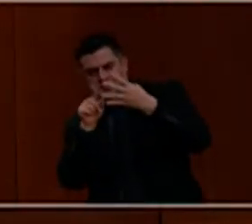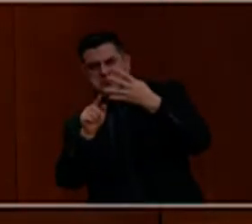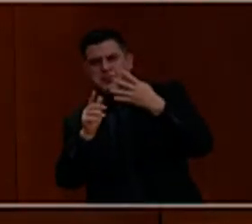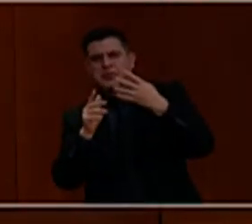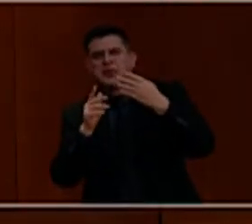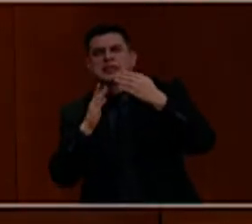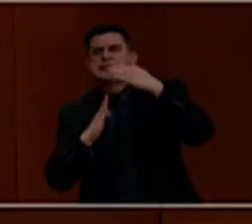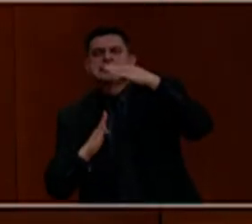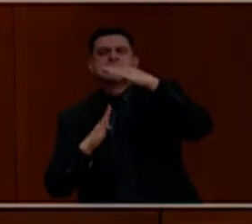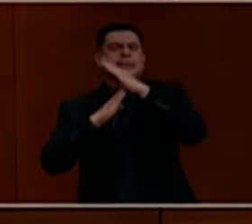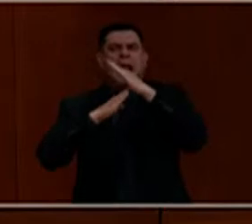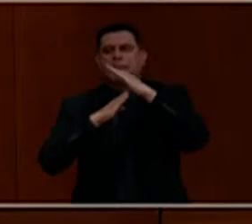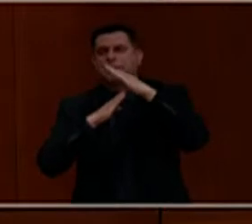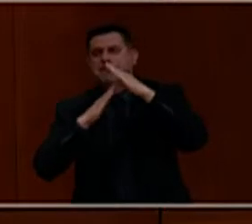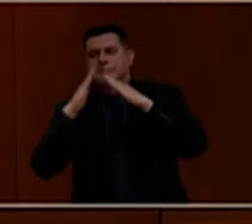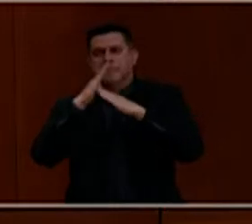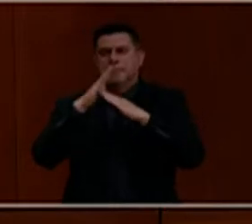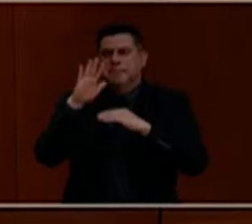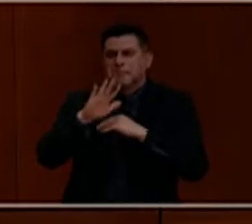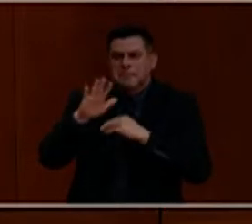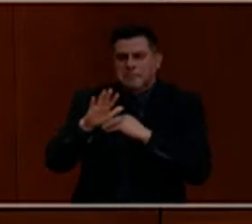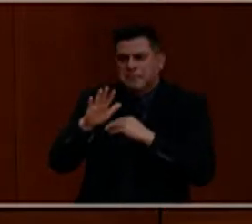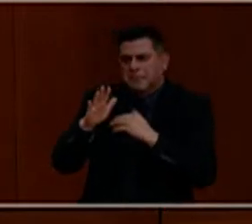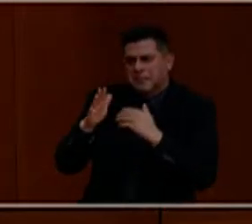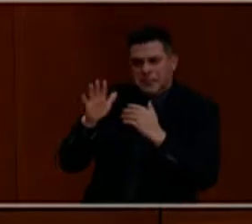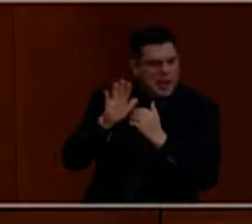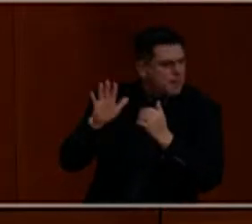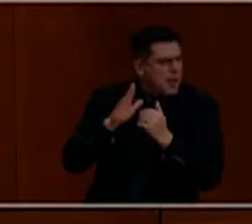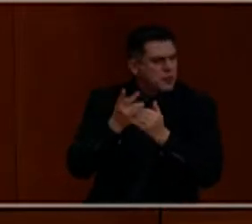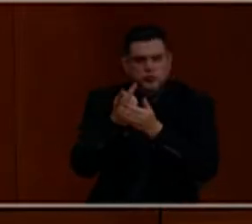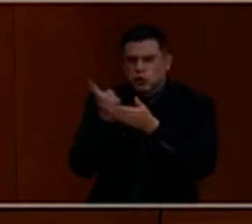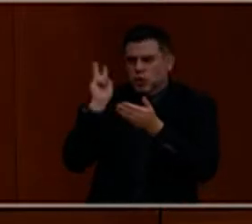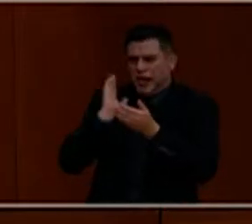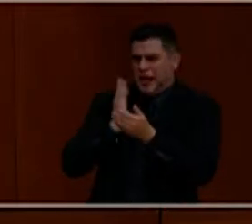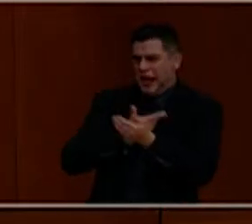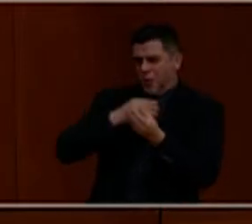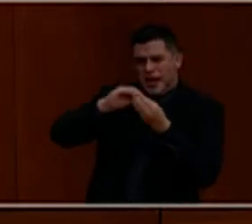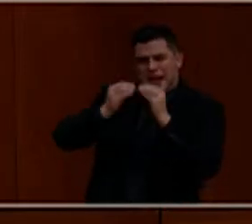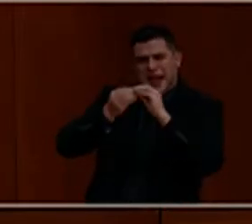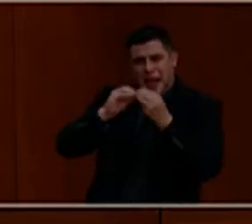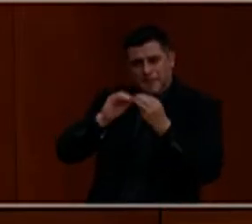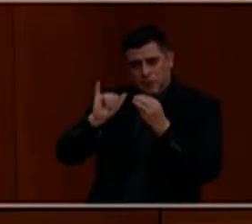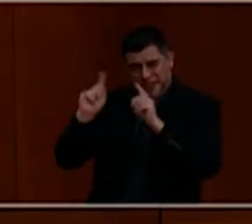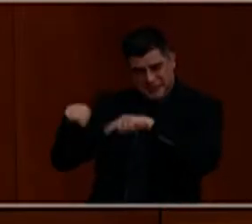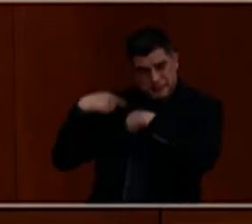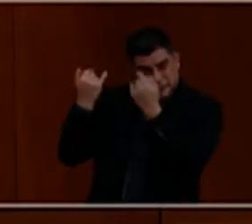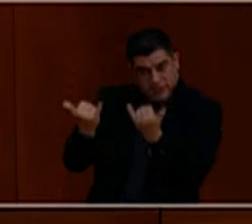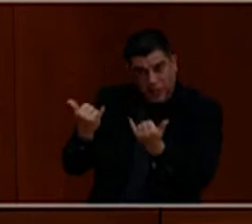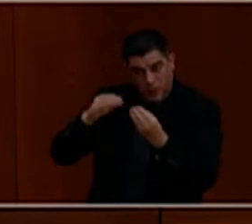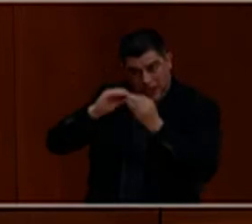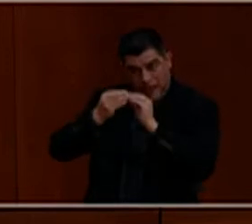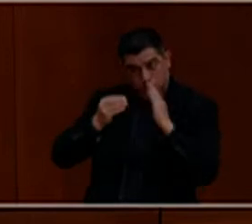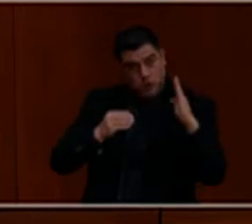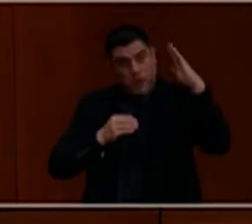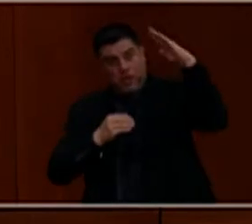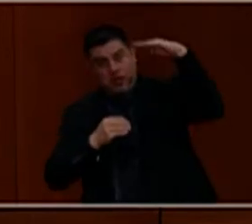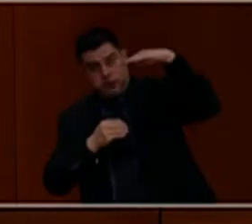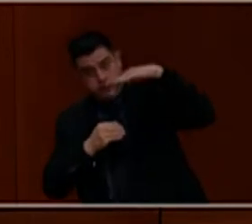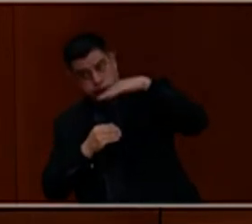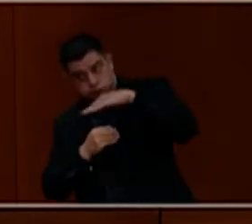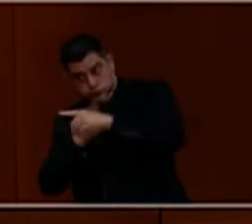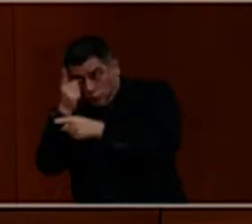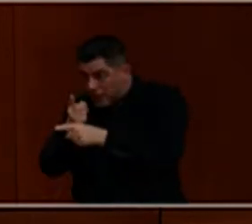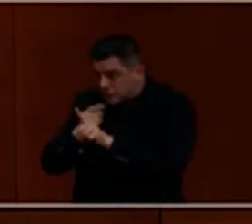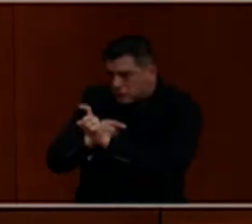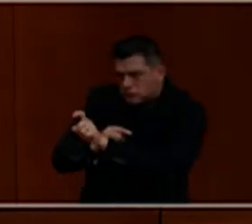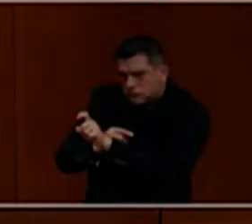Yeah. And you've seen pretty consistent downward trend in admissions? It's been pretty consistent, and now we're seeing the